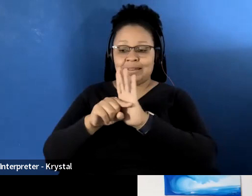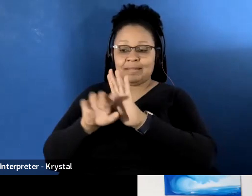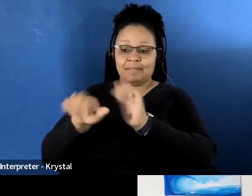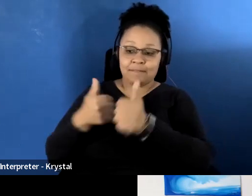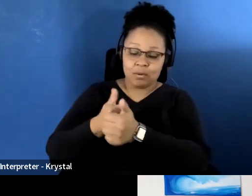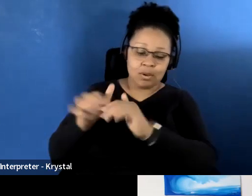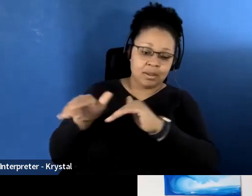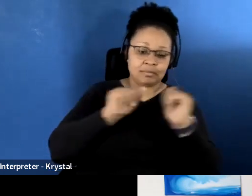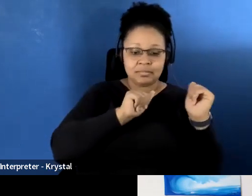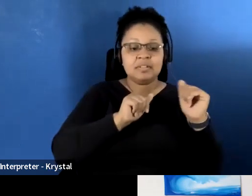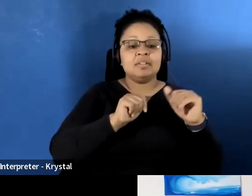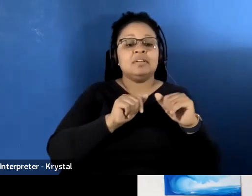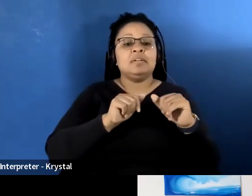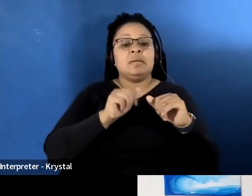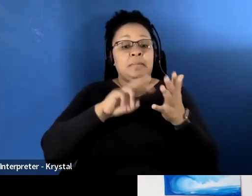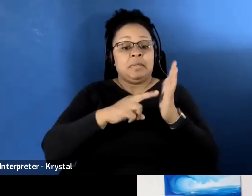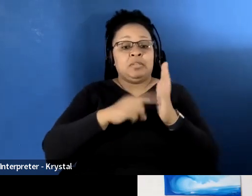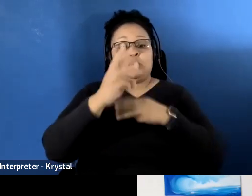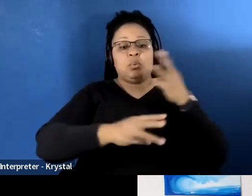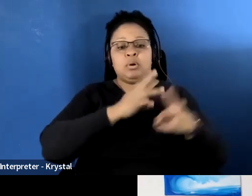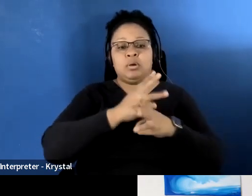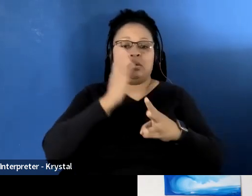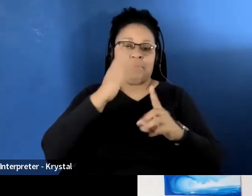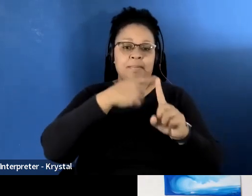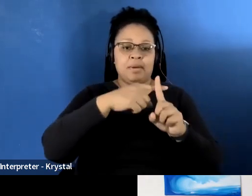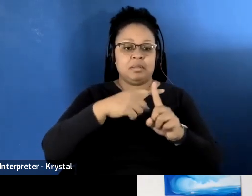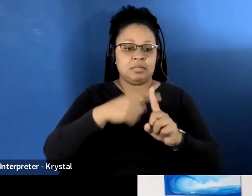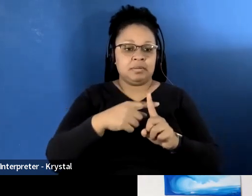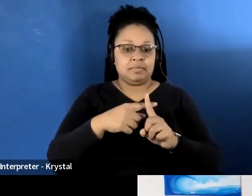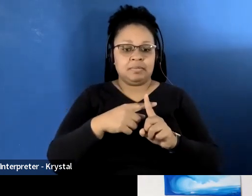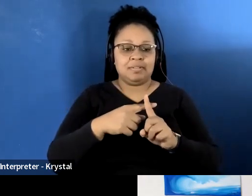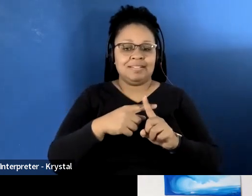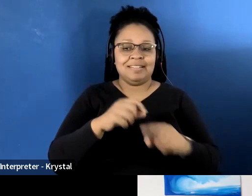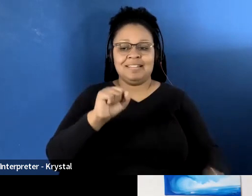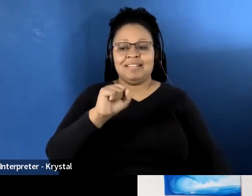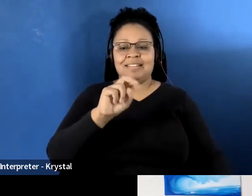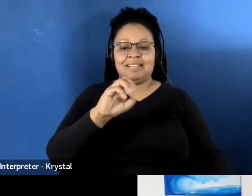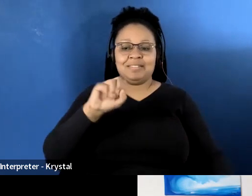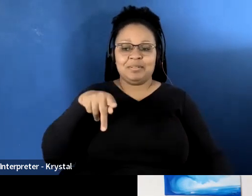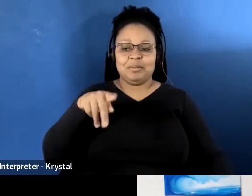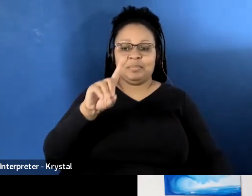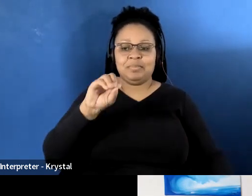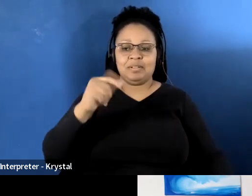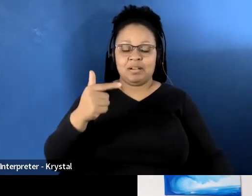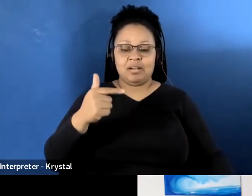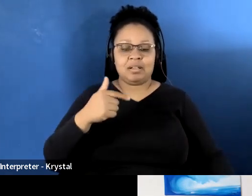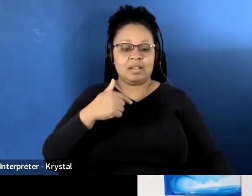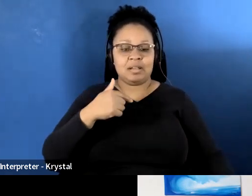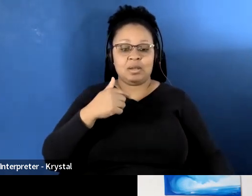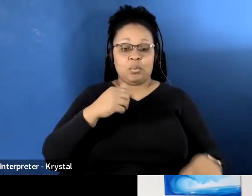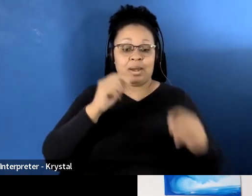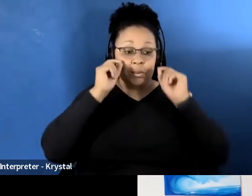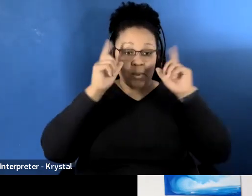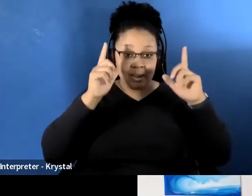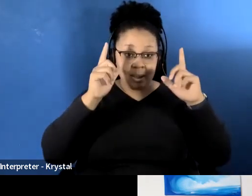more positive. And then Snoop Dogg, I don't check the news when I first wake up or when I'm going to bed.